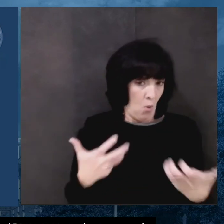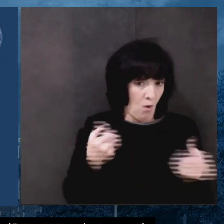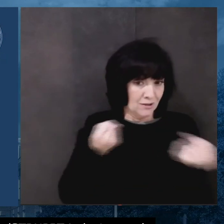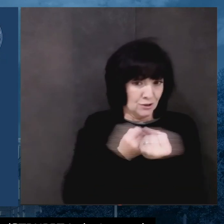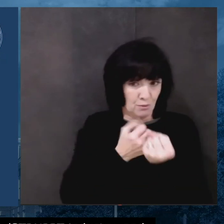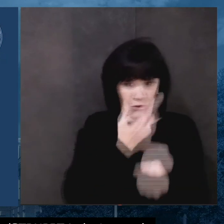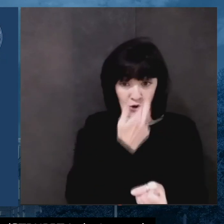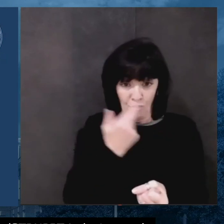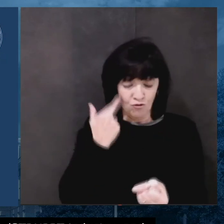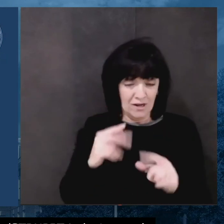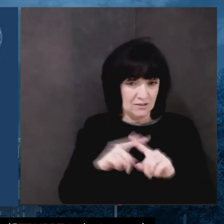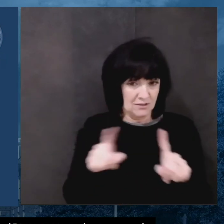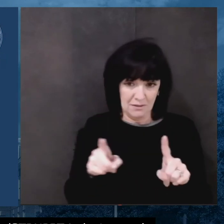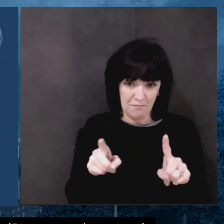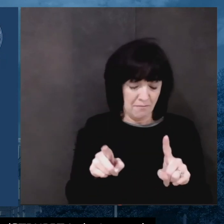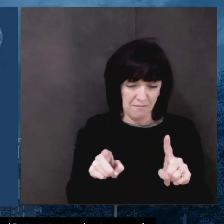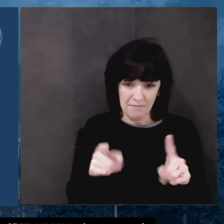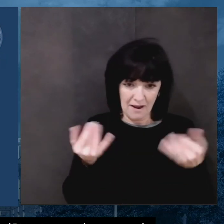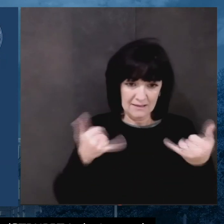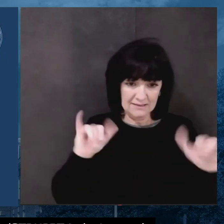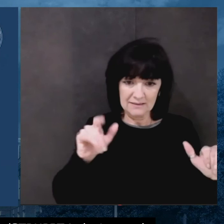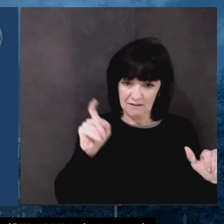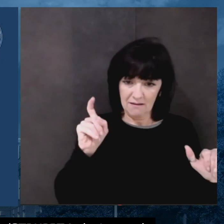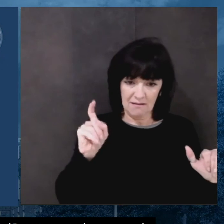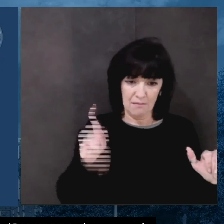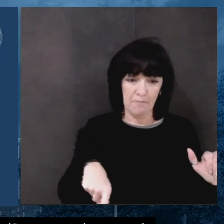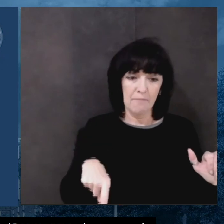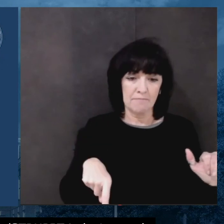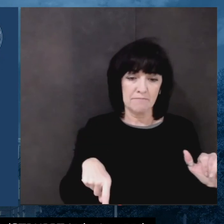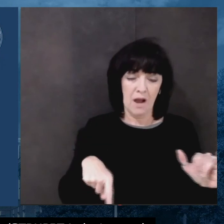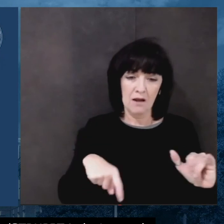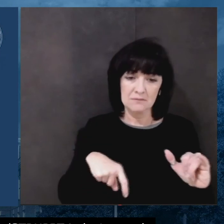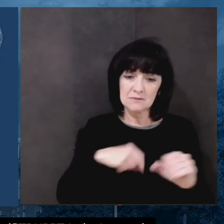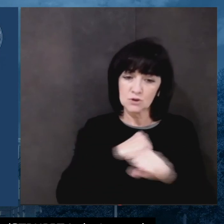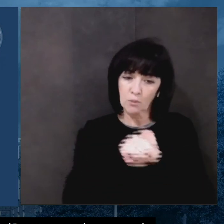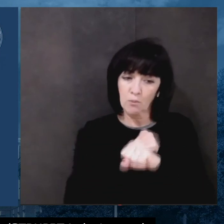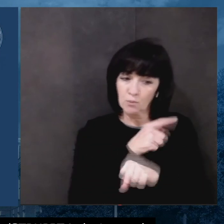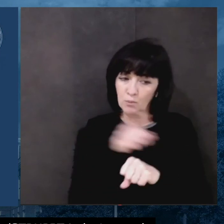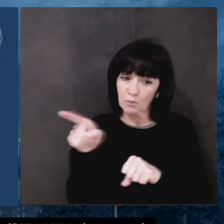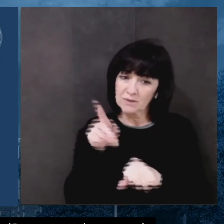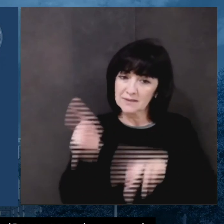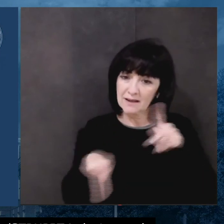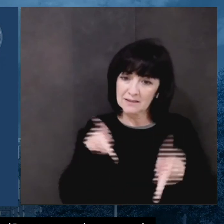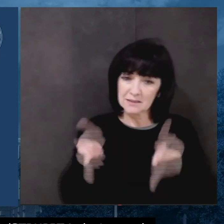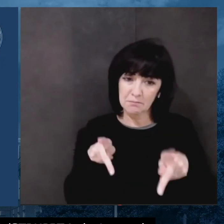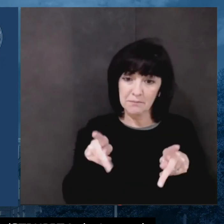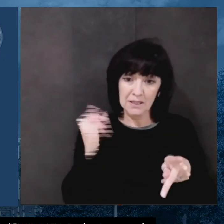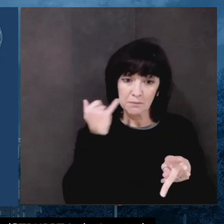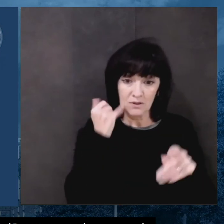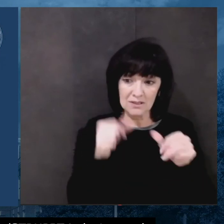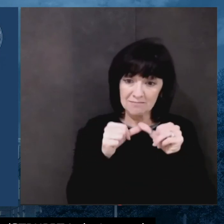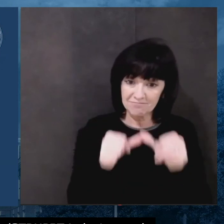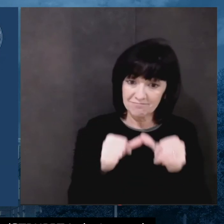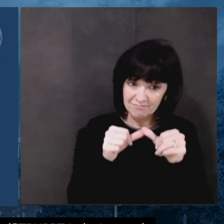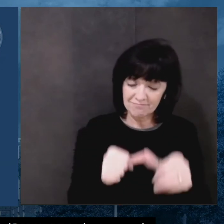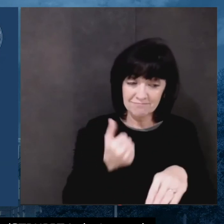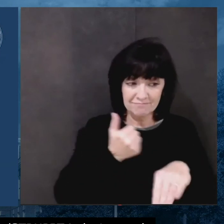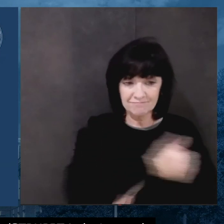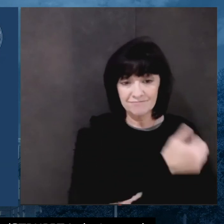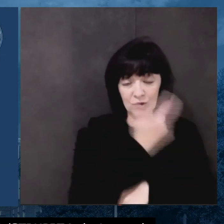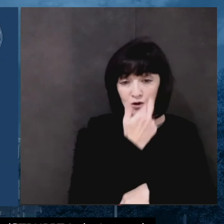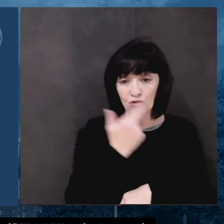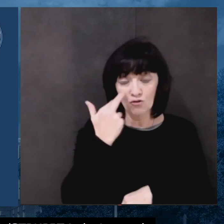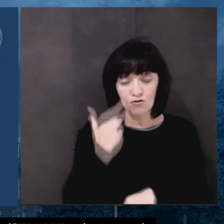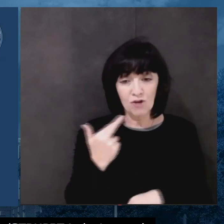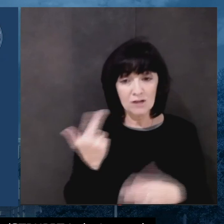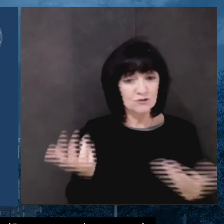do, to take action to reduce the spread of this with this virus, which to date has